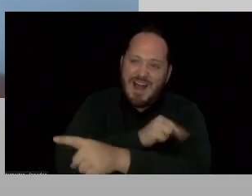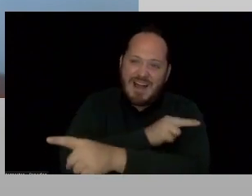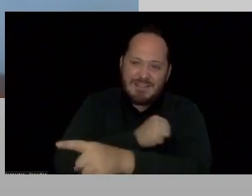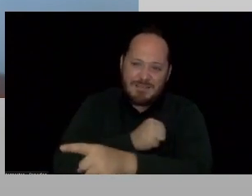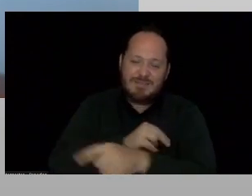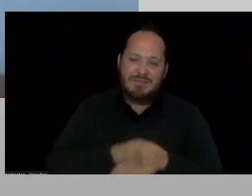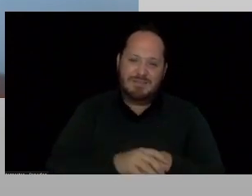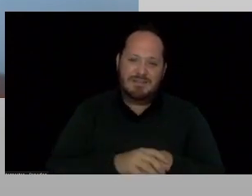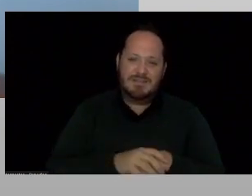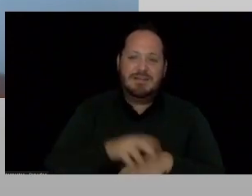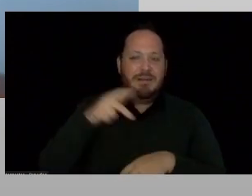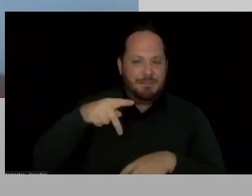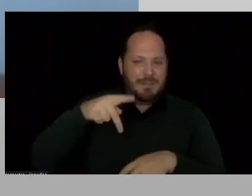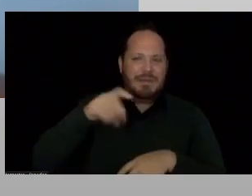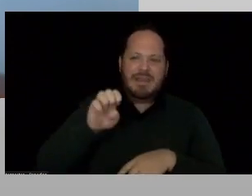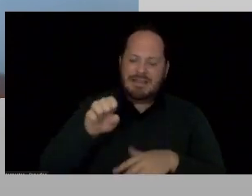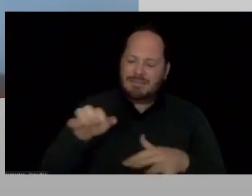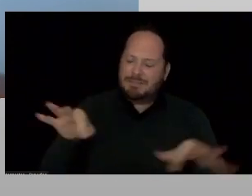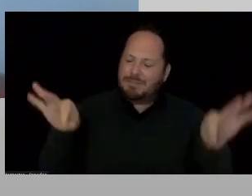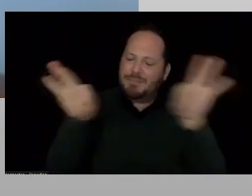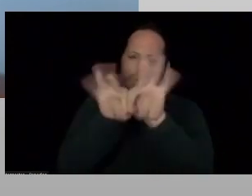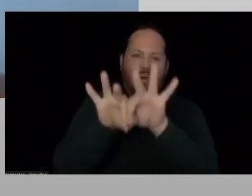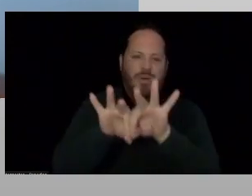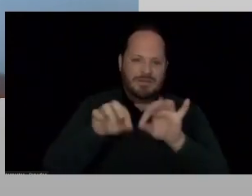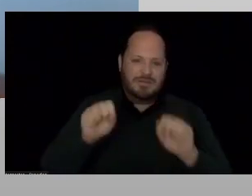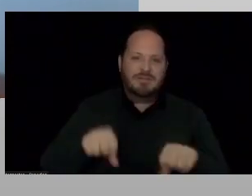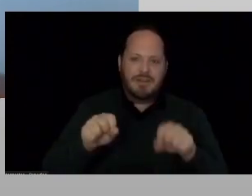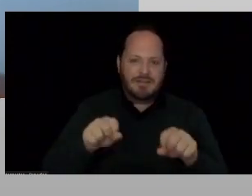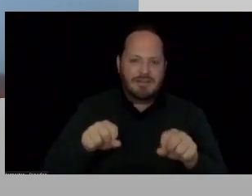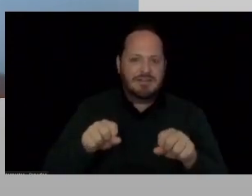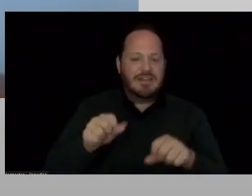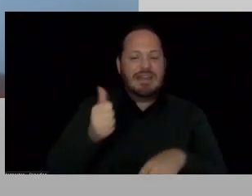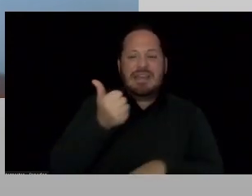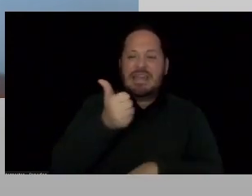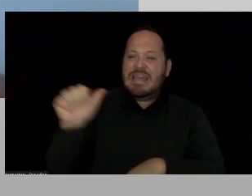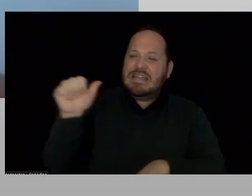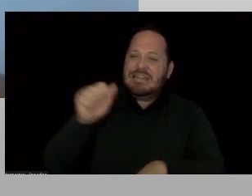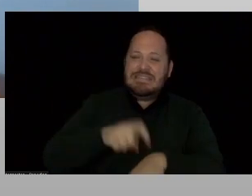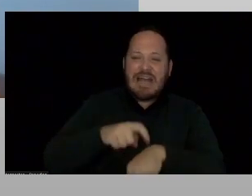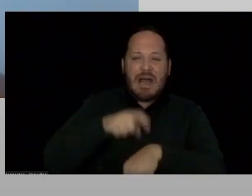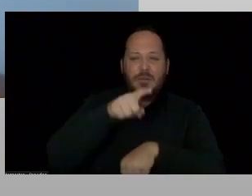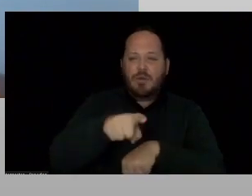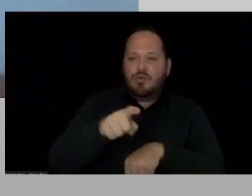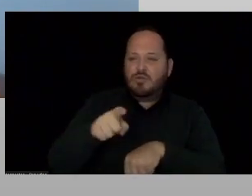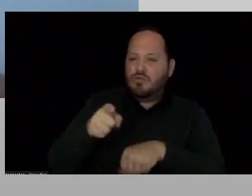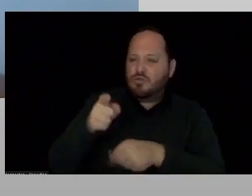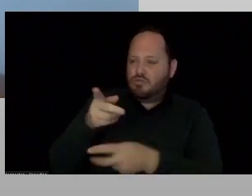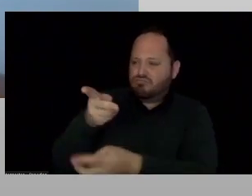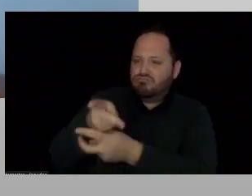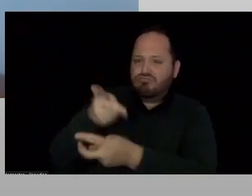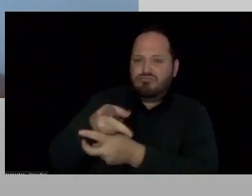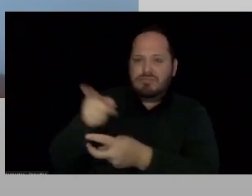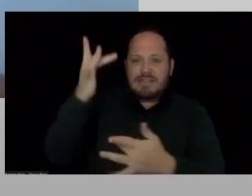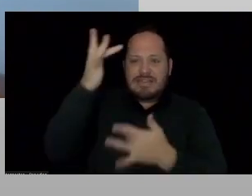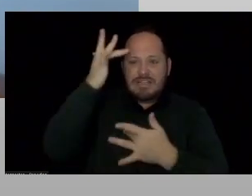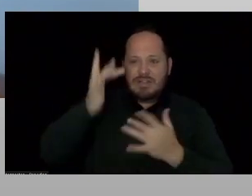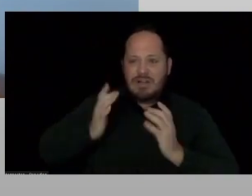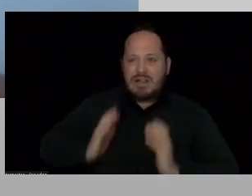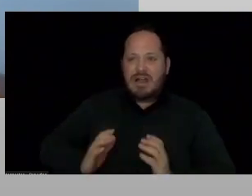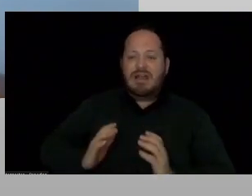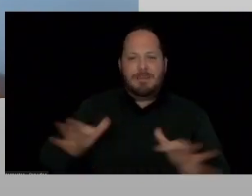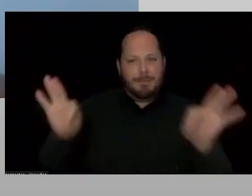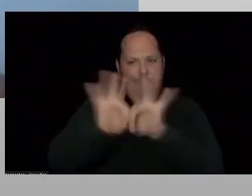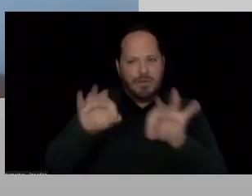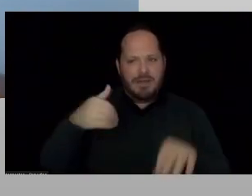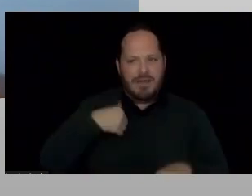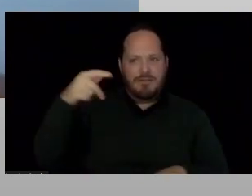PPE, is critically important. You should have it anytime you care for an ill client. And SEIU 775 is